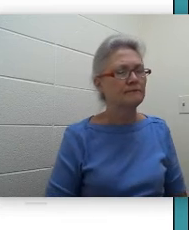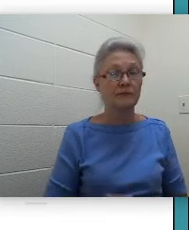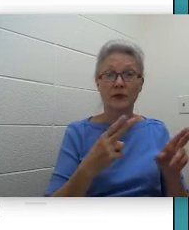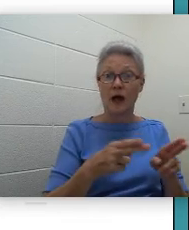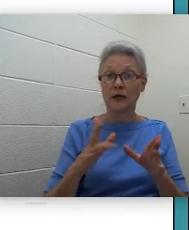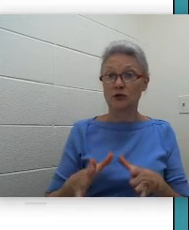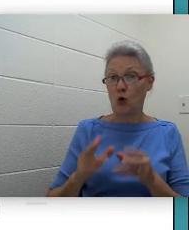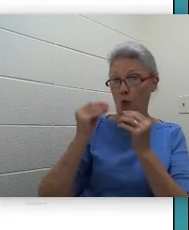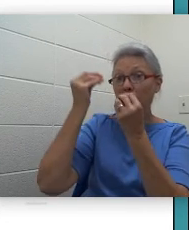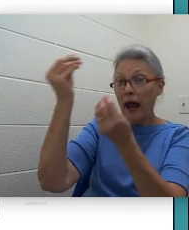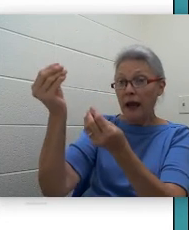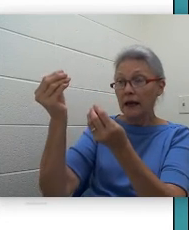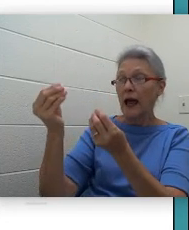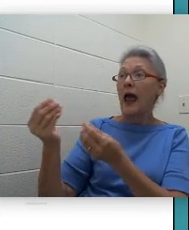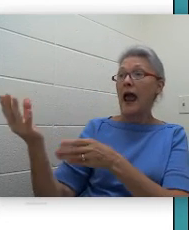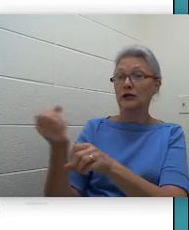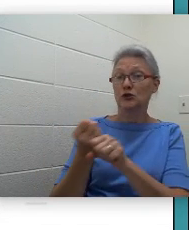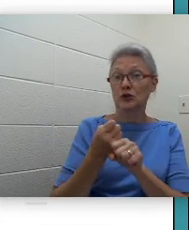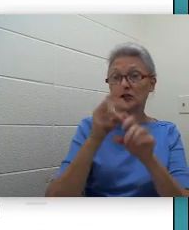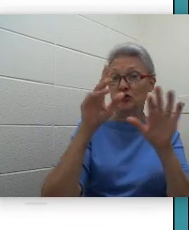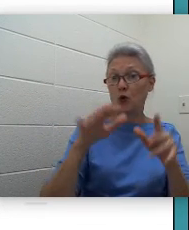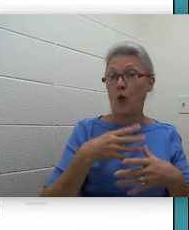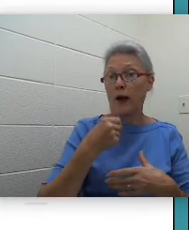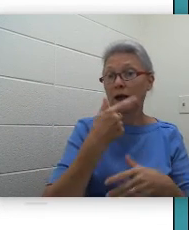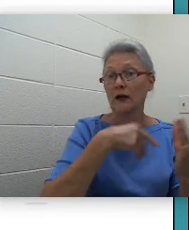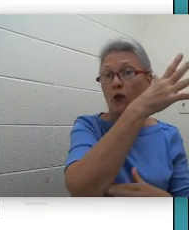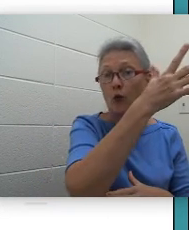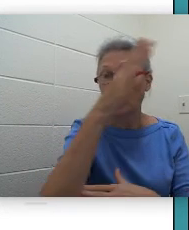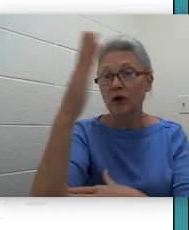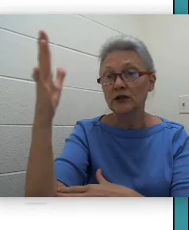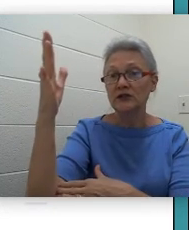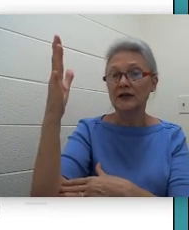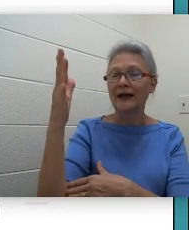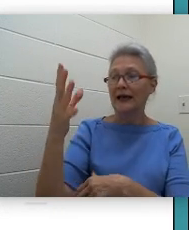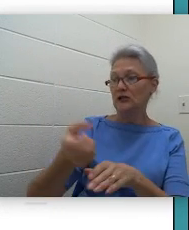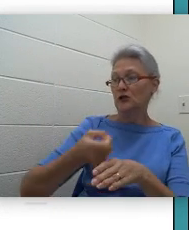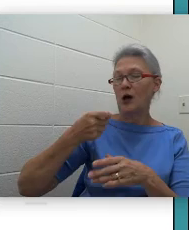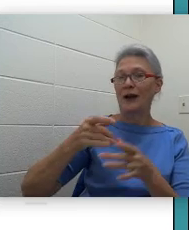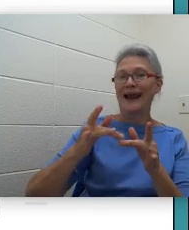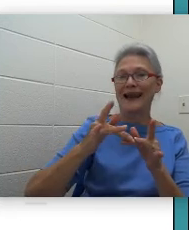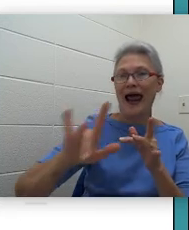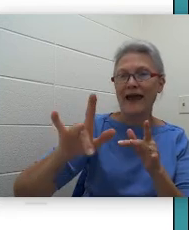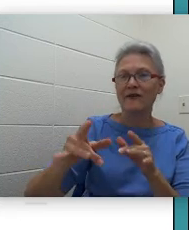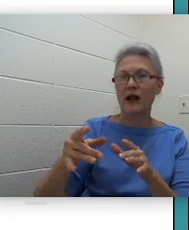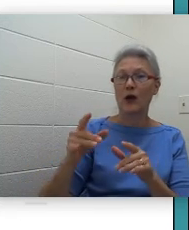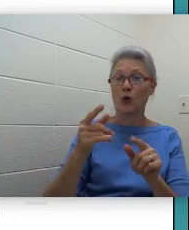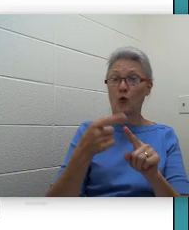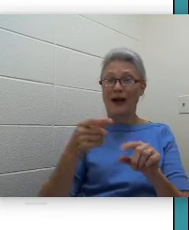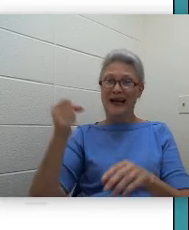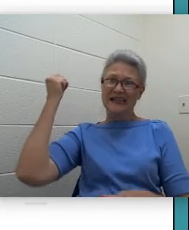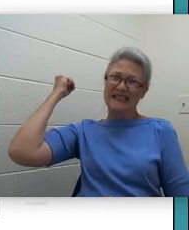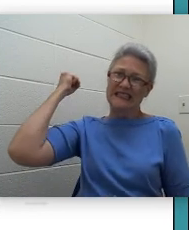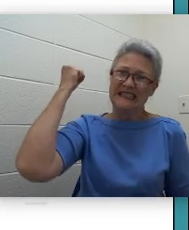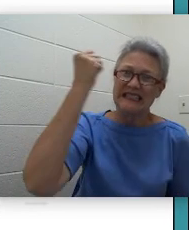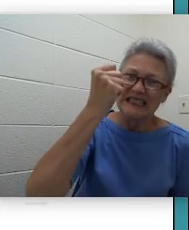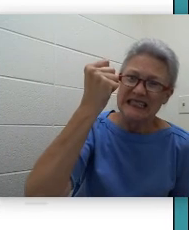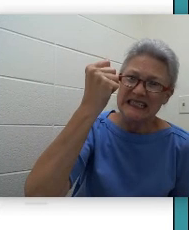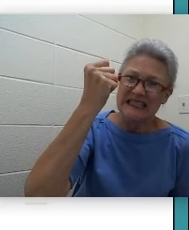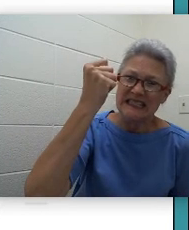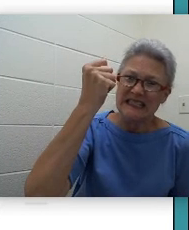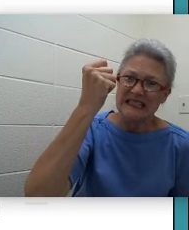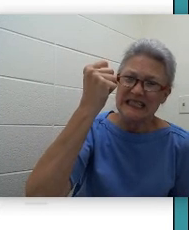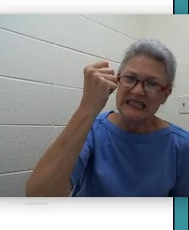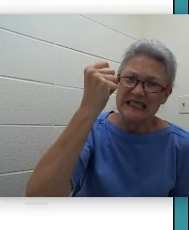huntsman obeyed and took Snow White into the woods. He took out his hunting knife and was about to stab it into her innocent